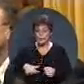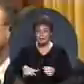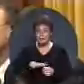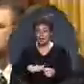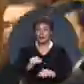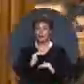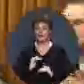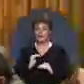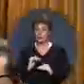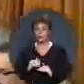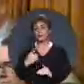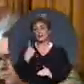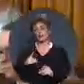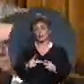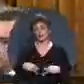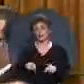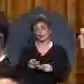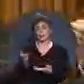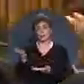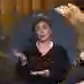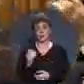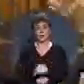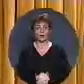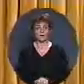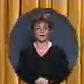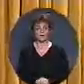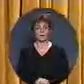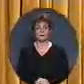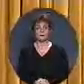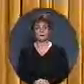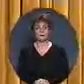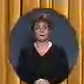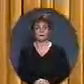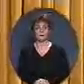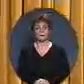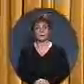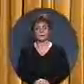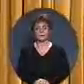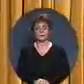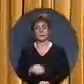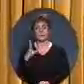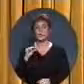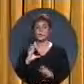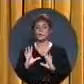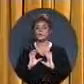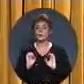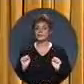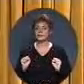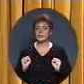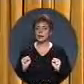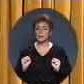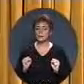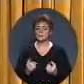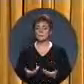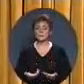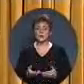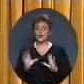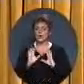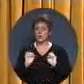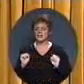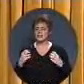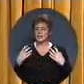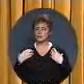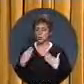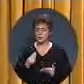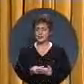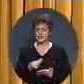a secure zone for this country. The Honourable Member for Mississauga, Brampton South. The President of the Treasury Board, with his cabinet colleagues